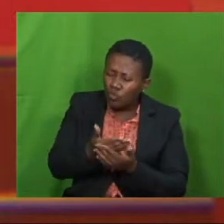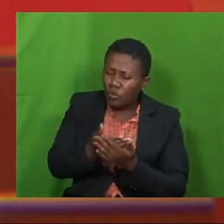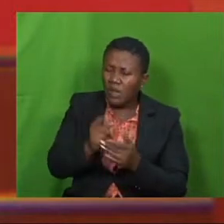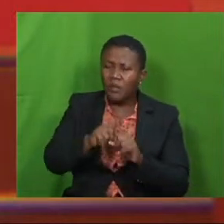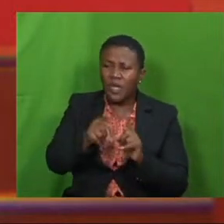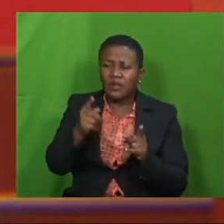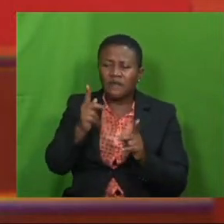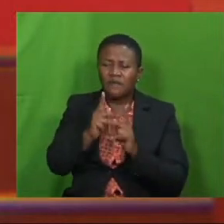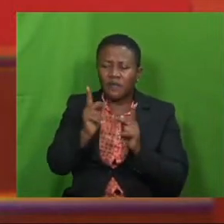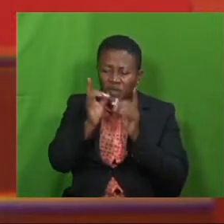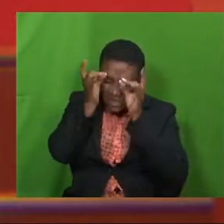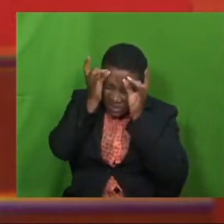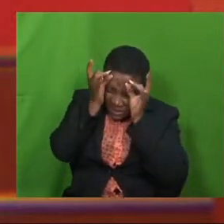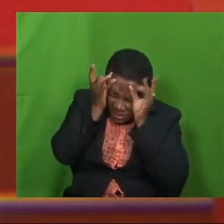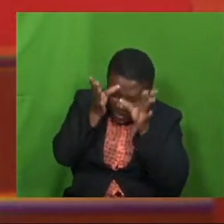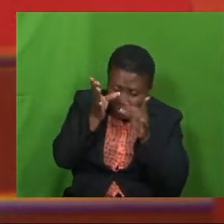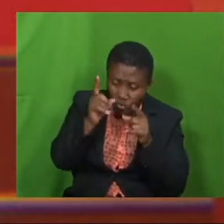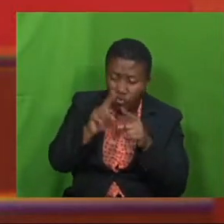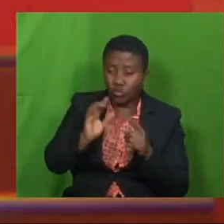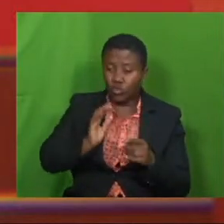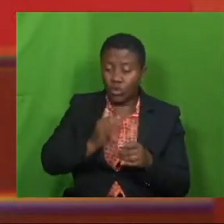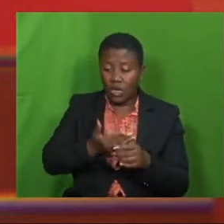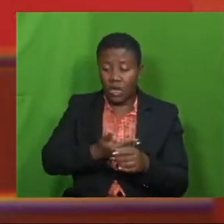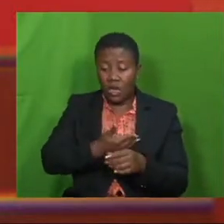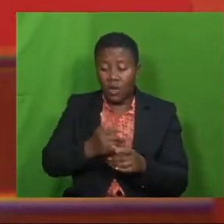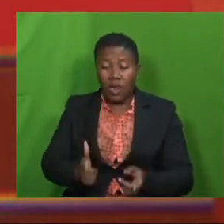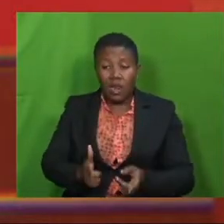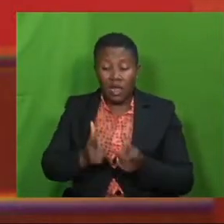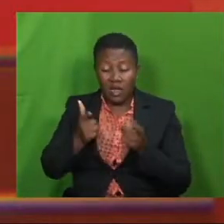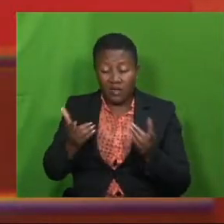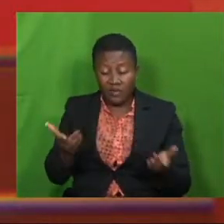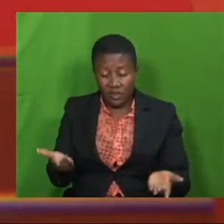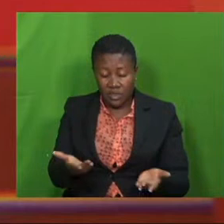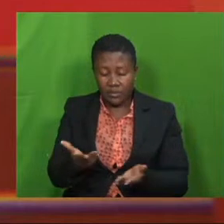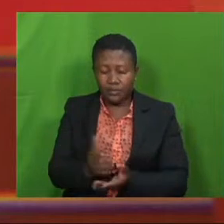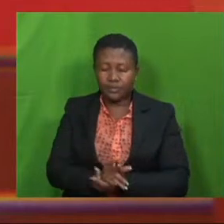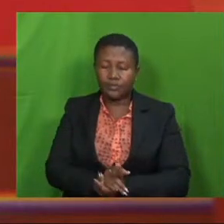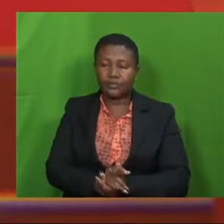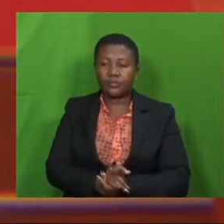dangerous to our experiment in parliamentary democracy.